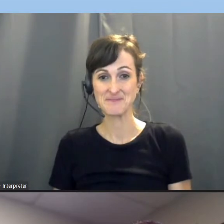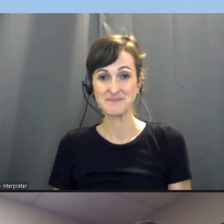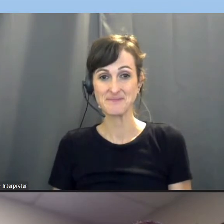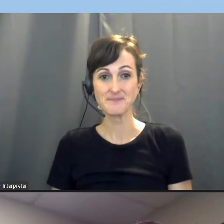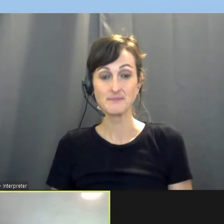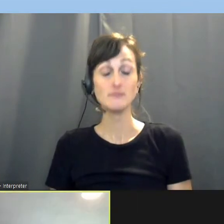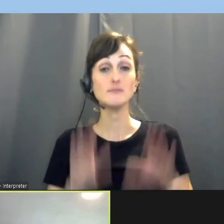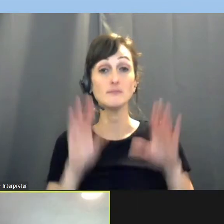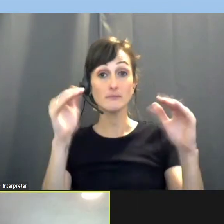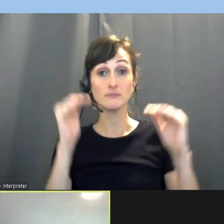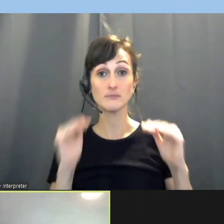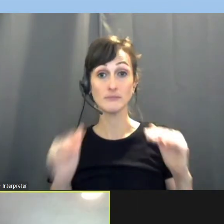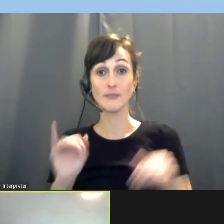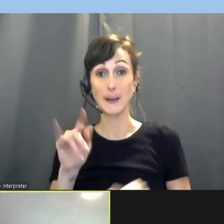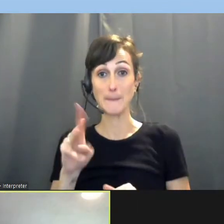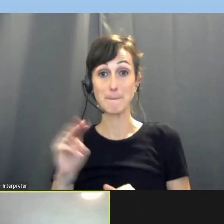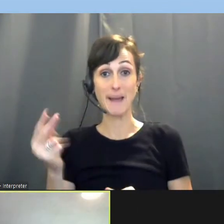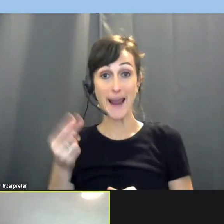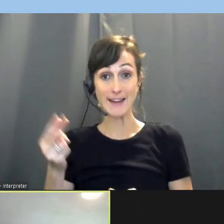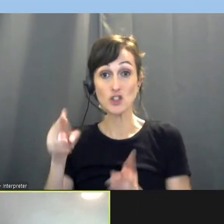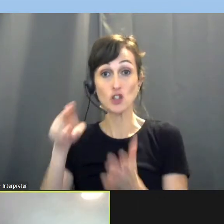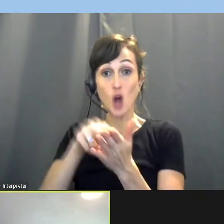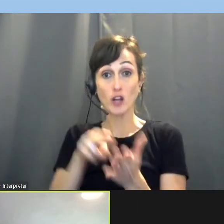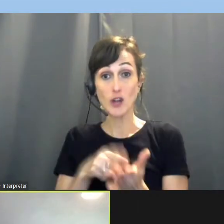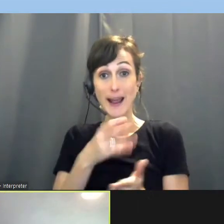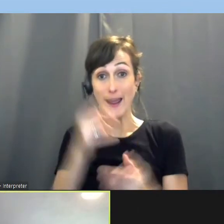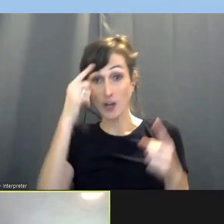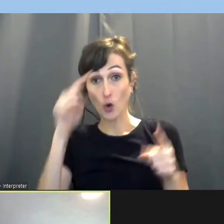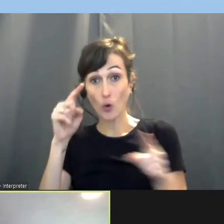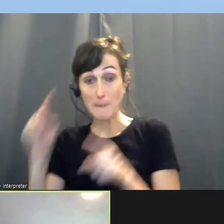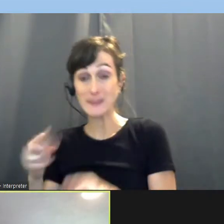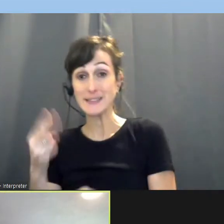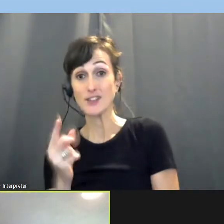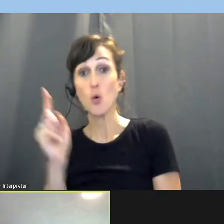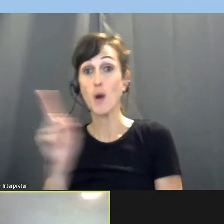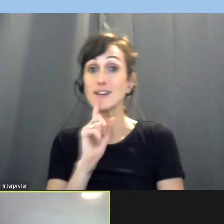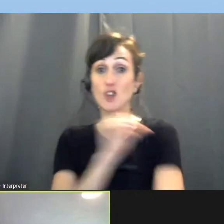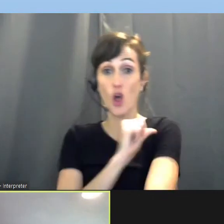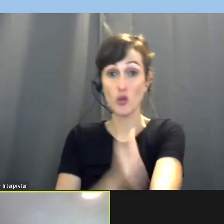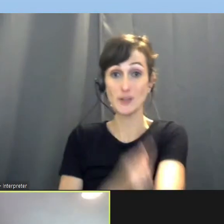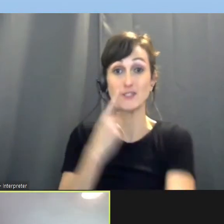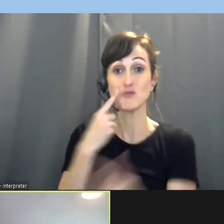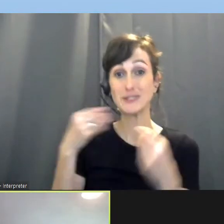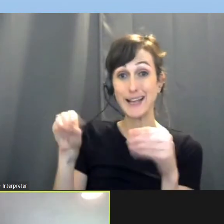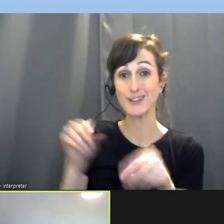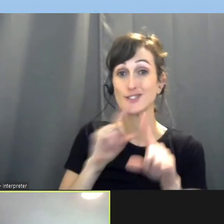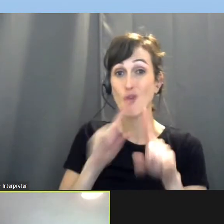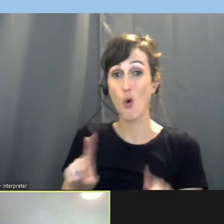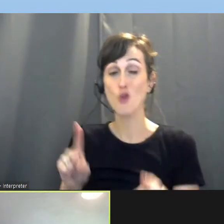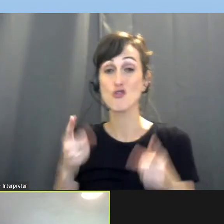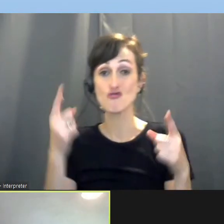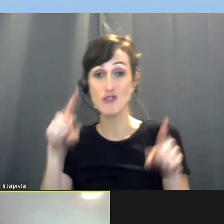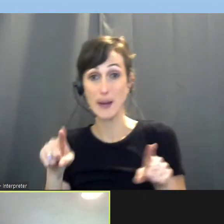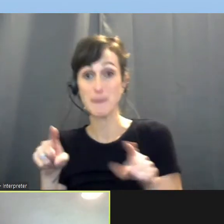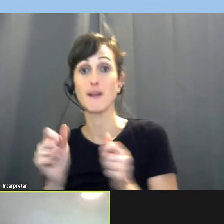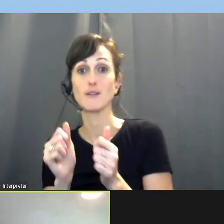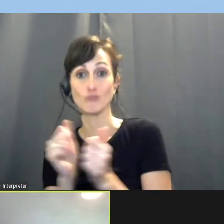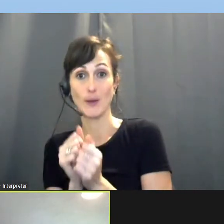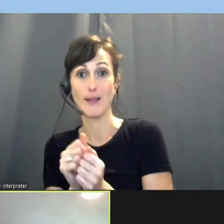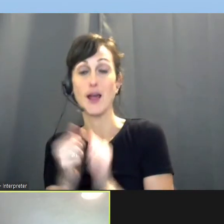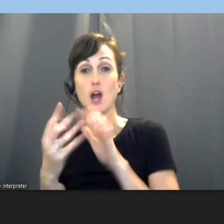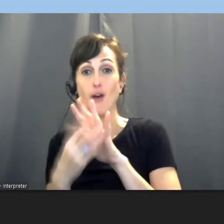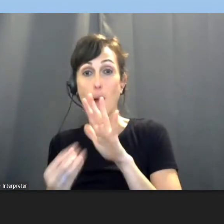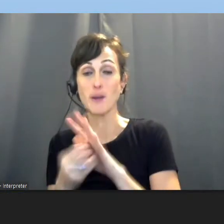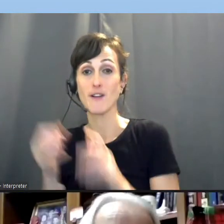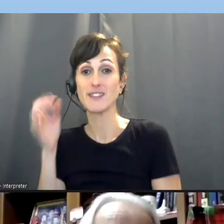Under item H, contracts and agreements, H1 is authorization of sales order agreement with CTWP for copier for Justice of the Peace